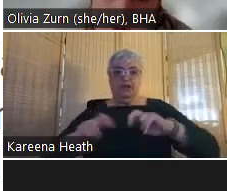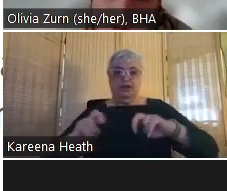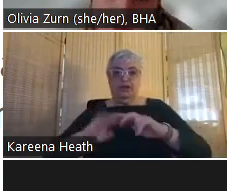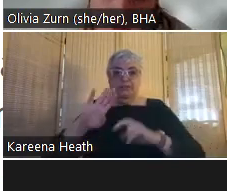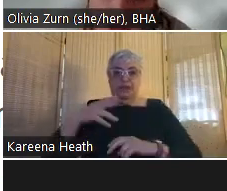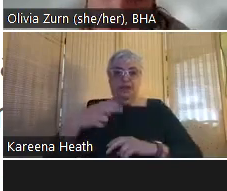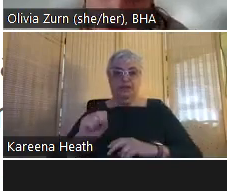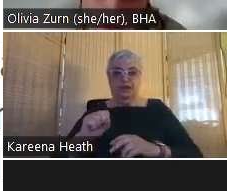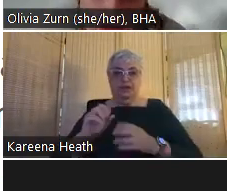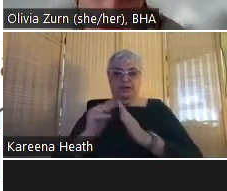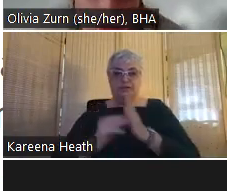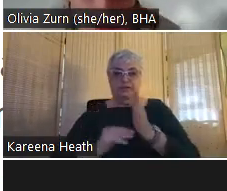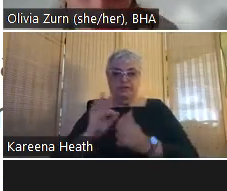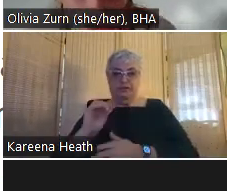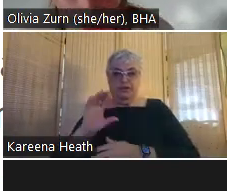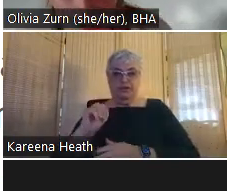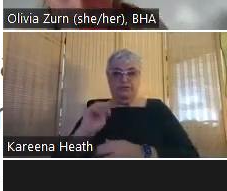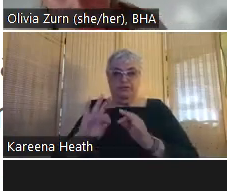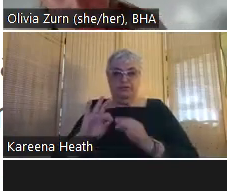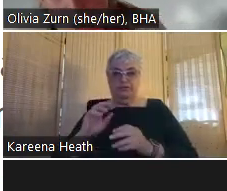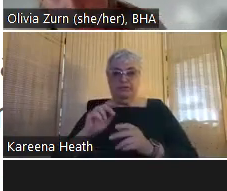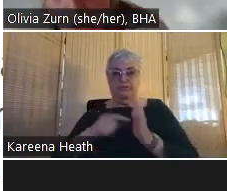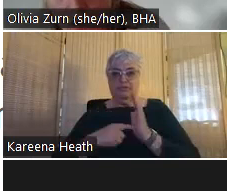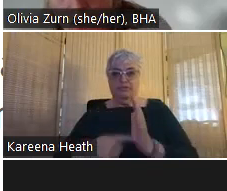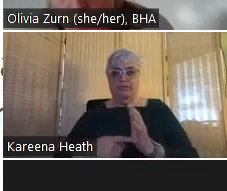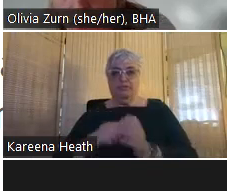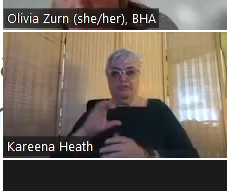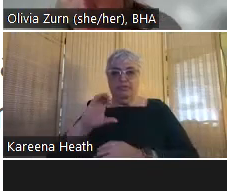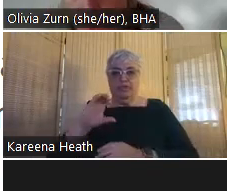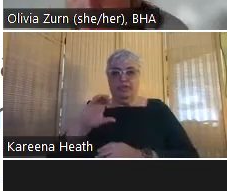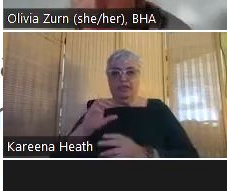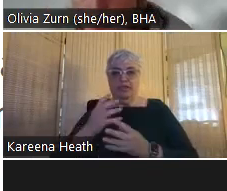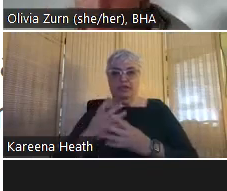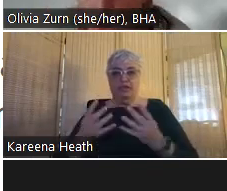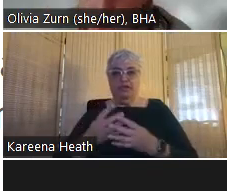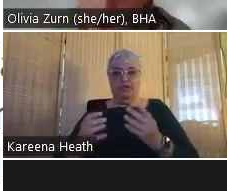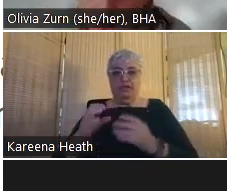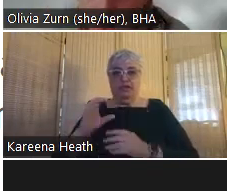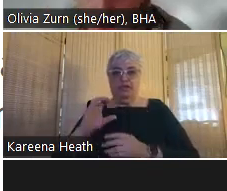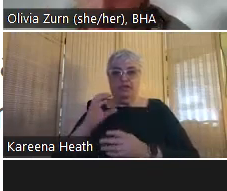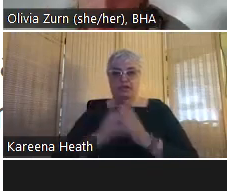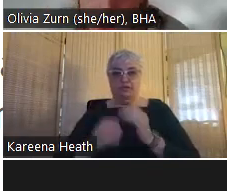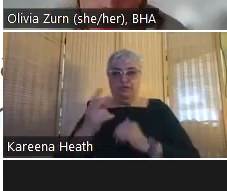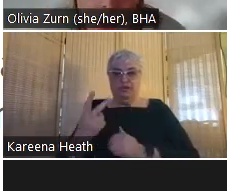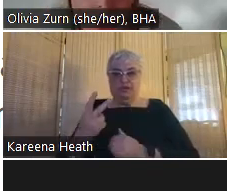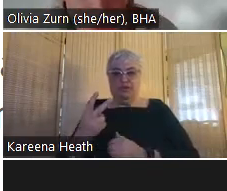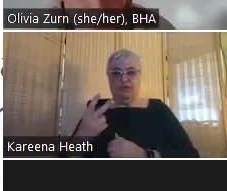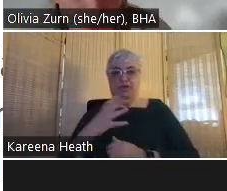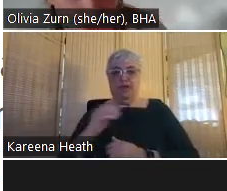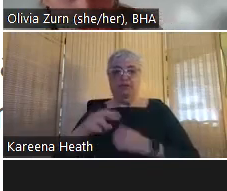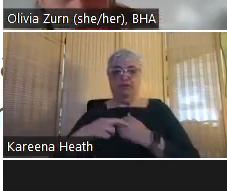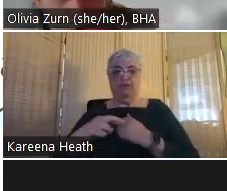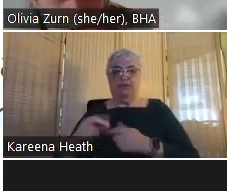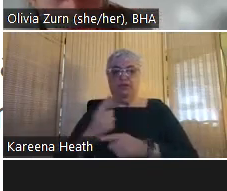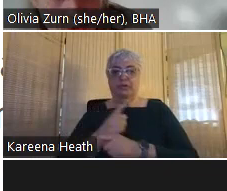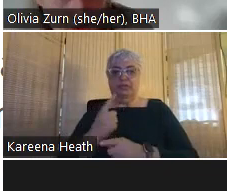created form. This is only if it's clinically indicated by the initial screening as described in Chapter 2, and then referrals